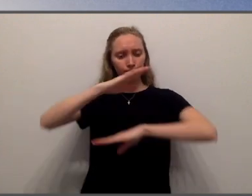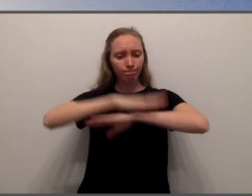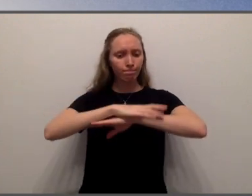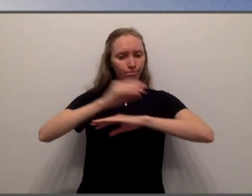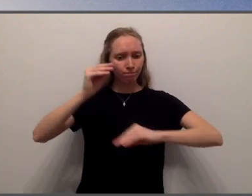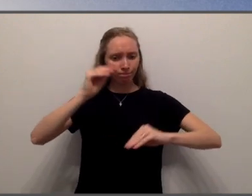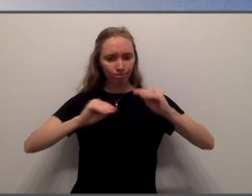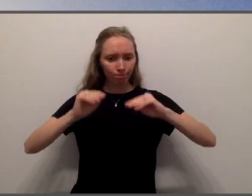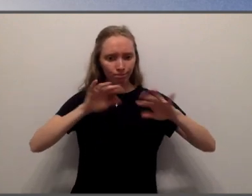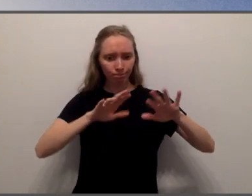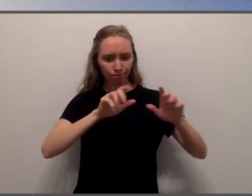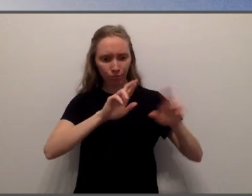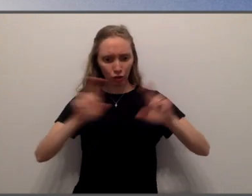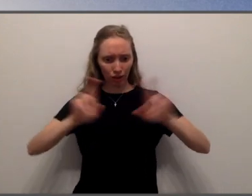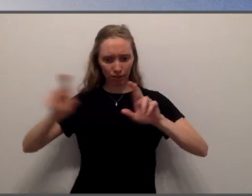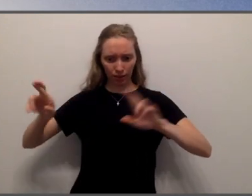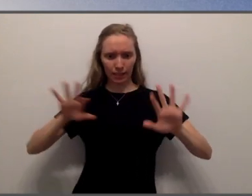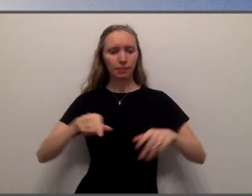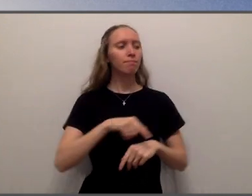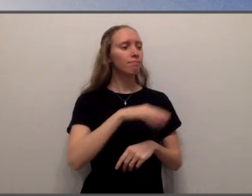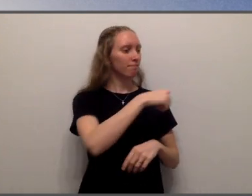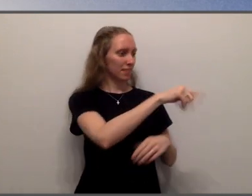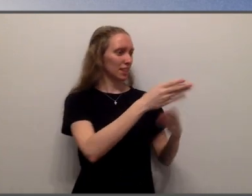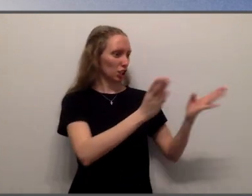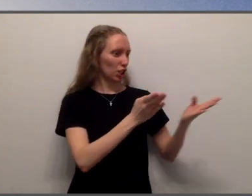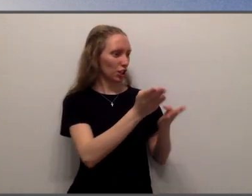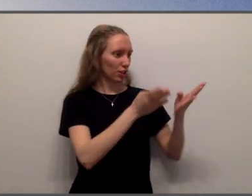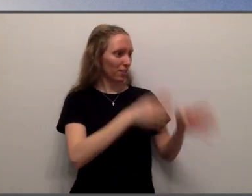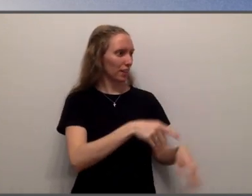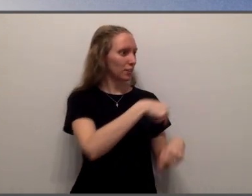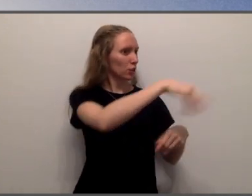who had been invited, "Come, for everything is now ready."